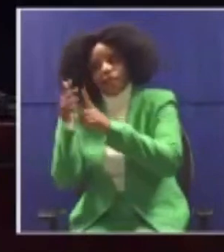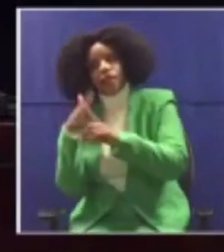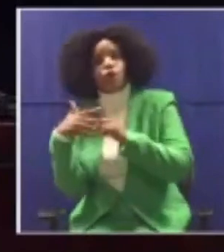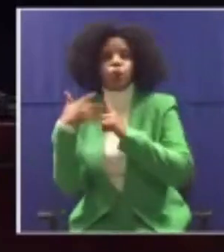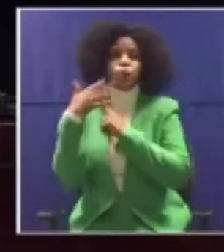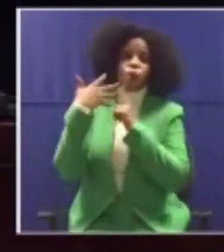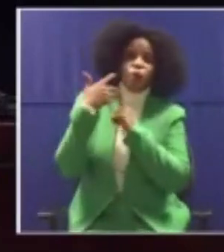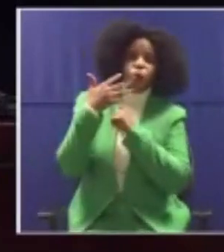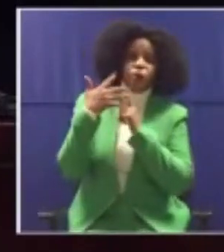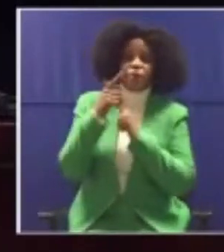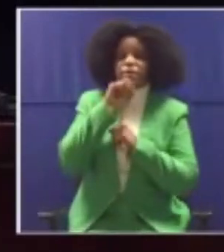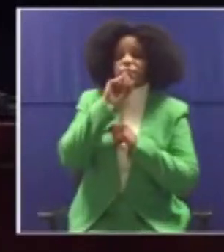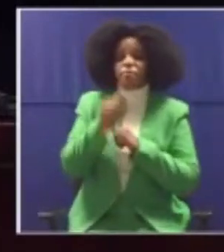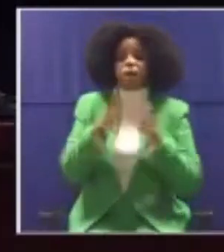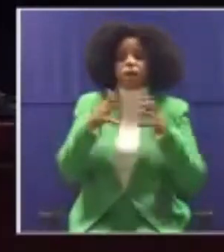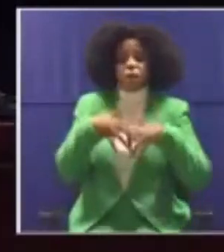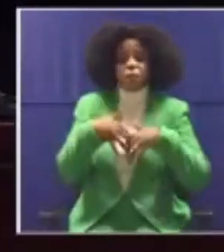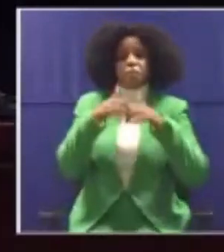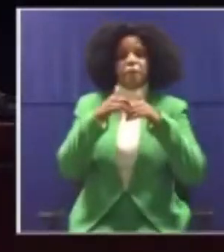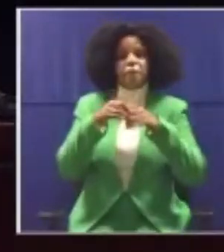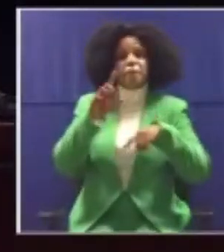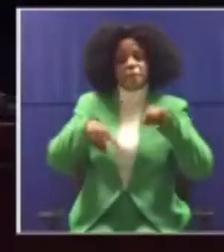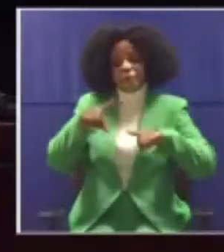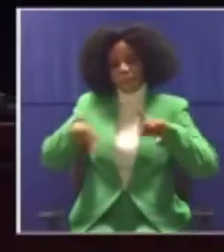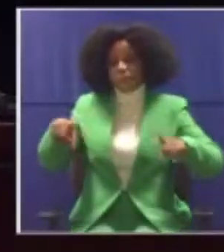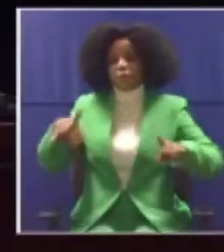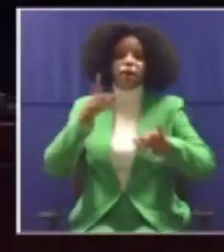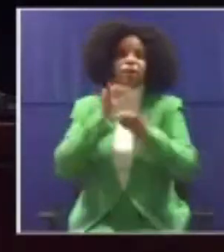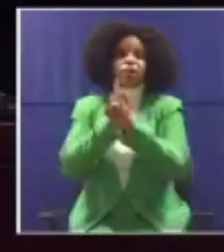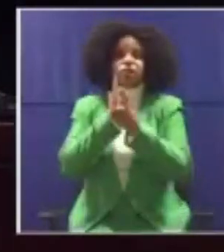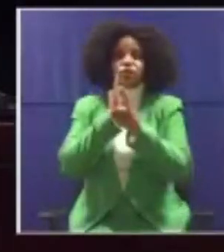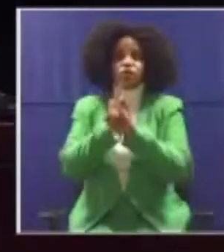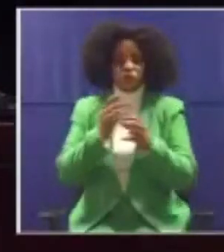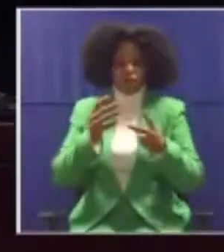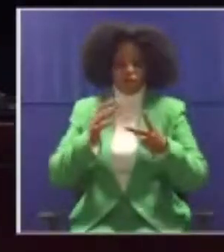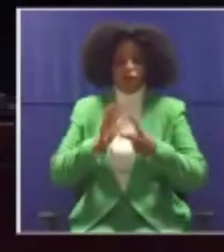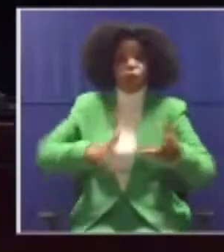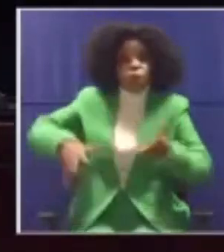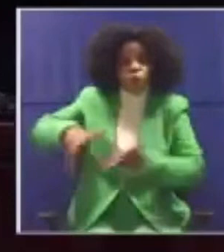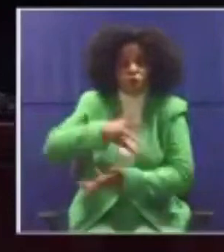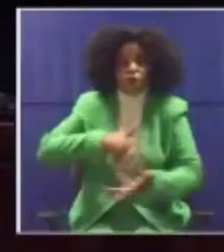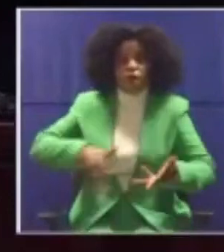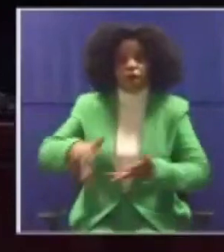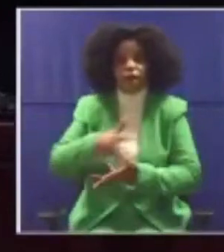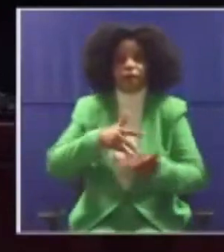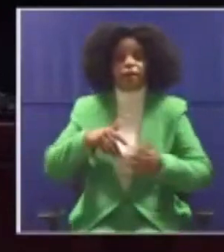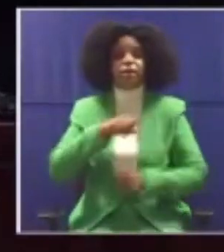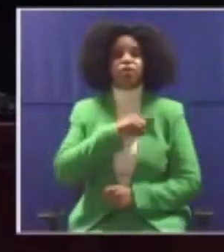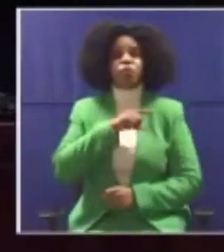various institutions, engage, because they work.